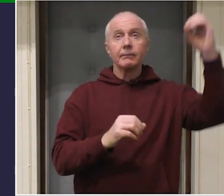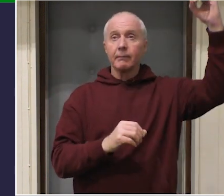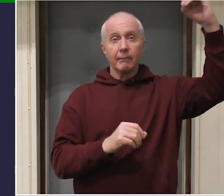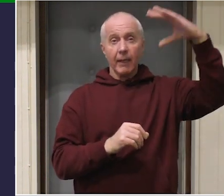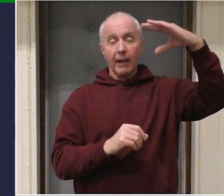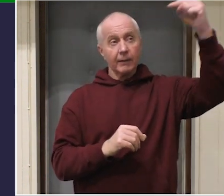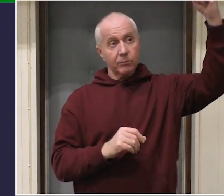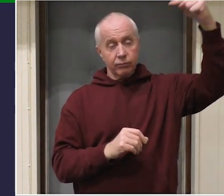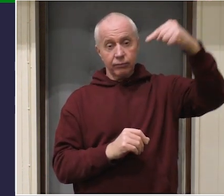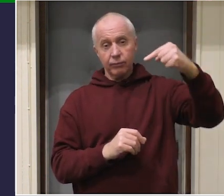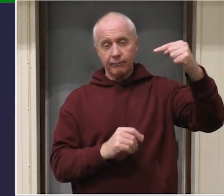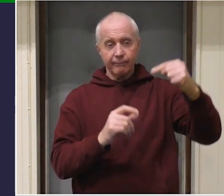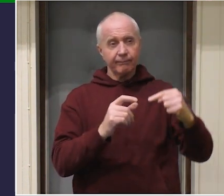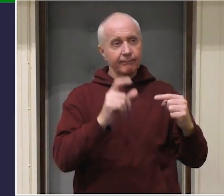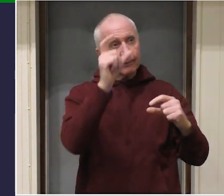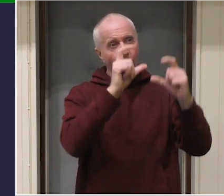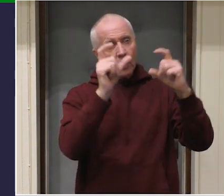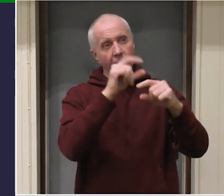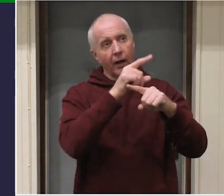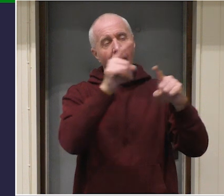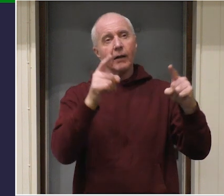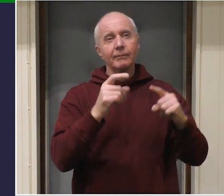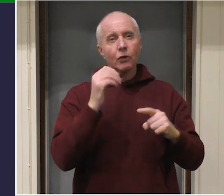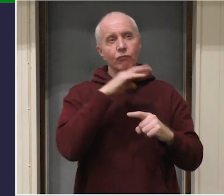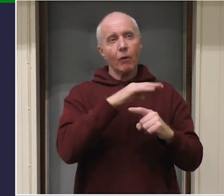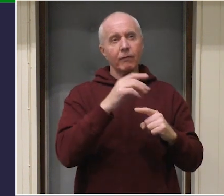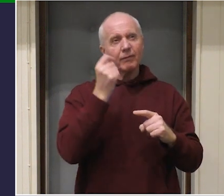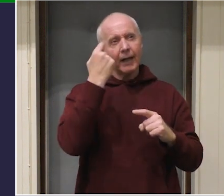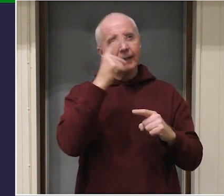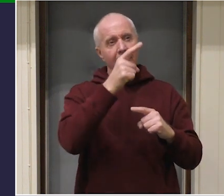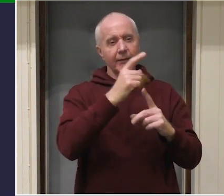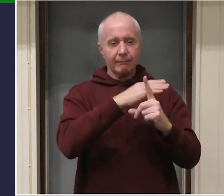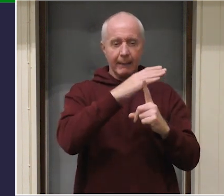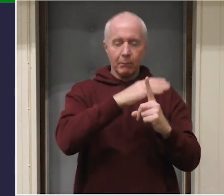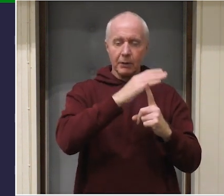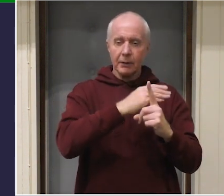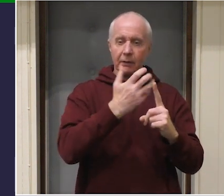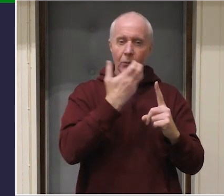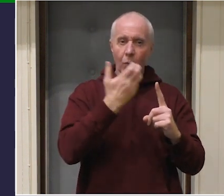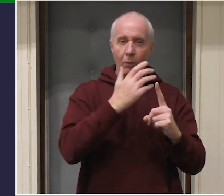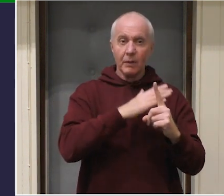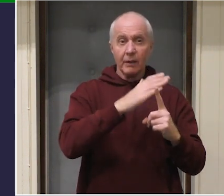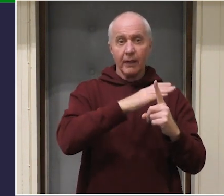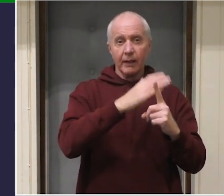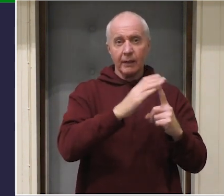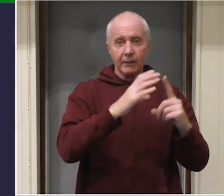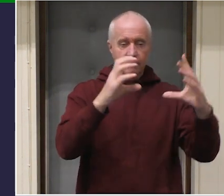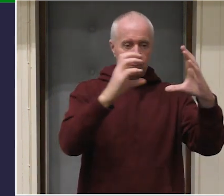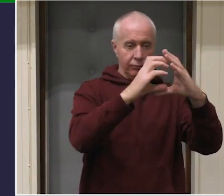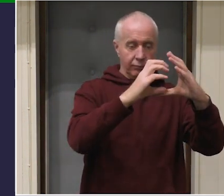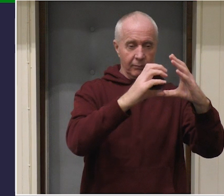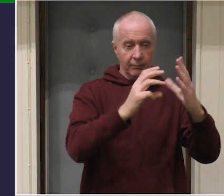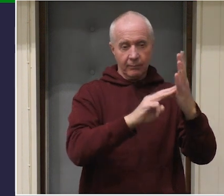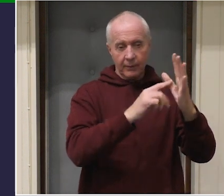Now, based on the colour of that light, I can get a fair idea of the temperature of the star. I could guess its radius, I could guess its